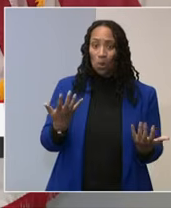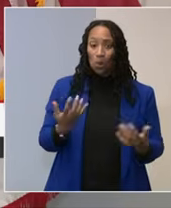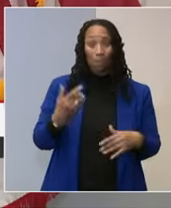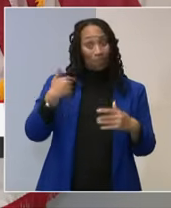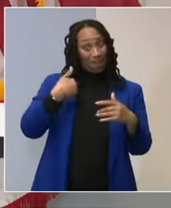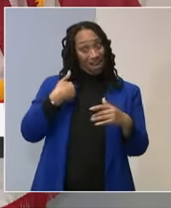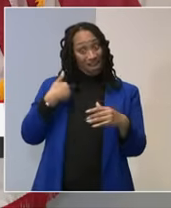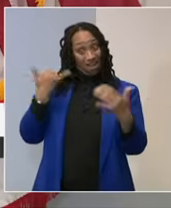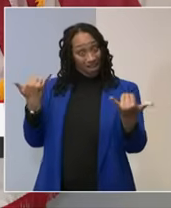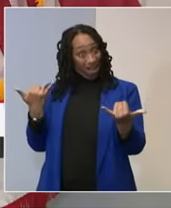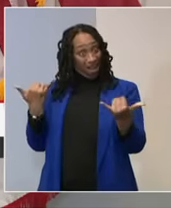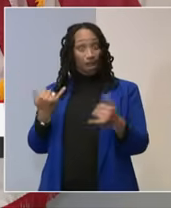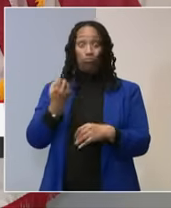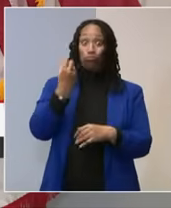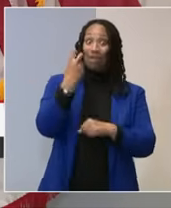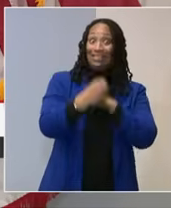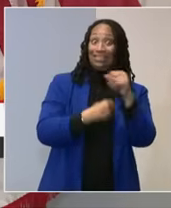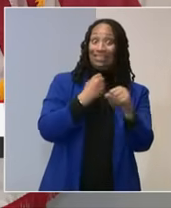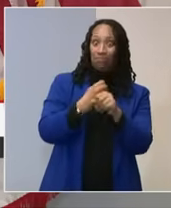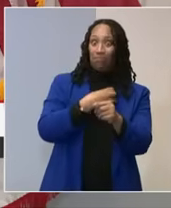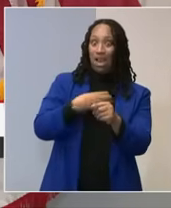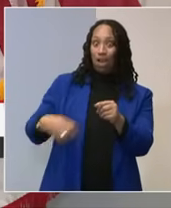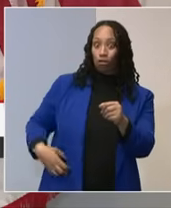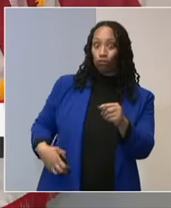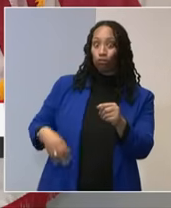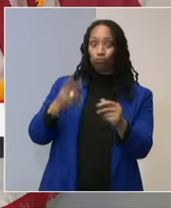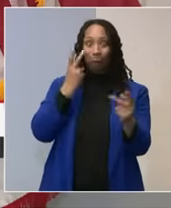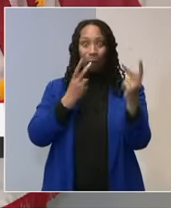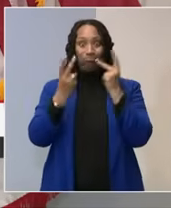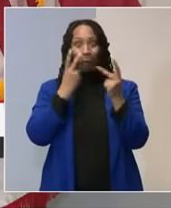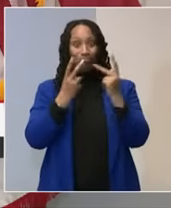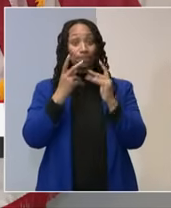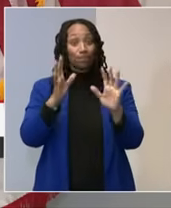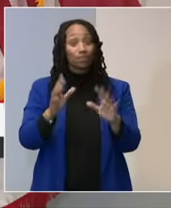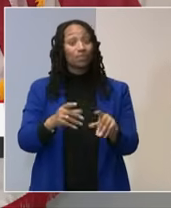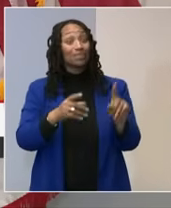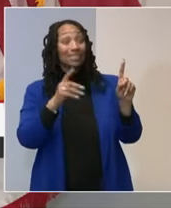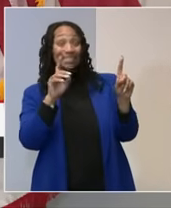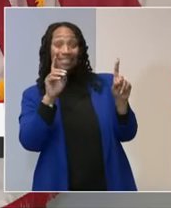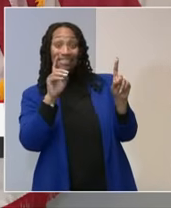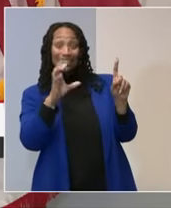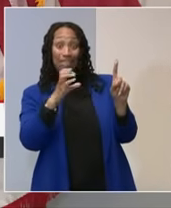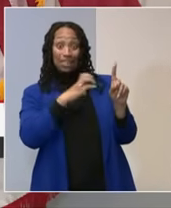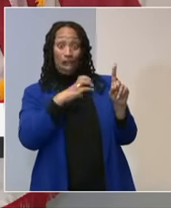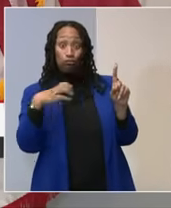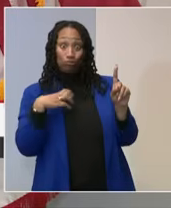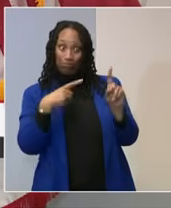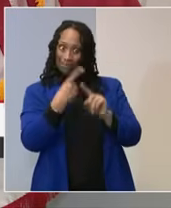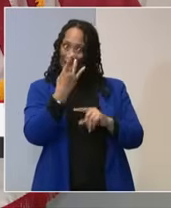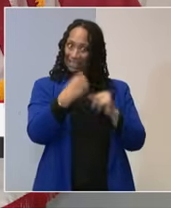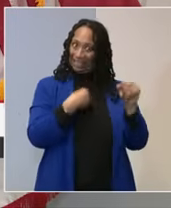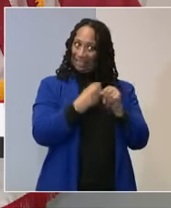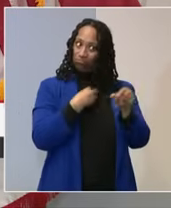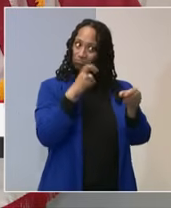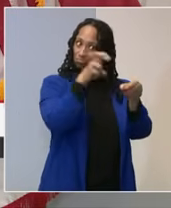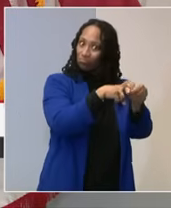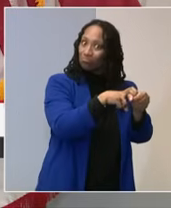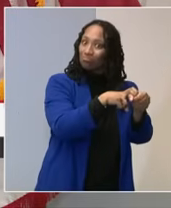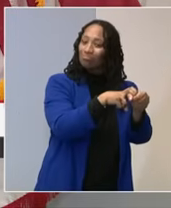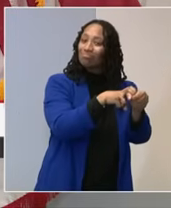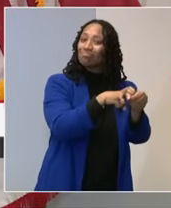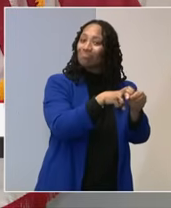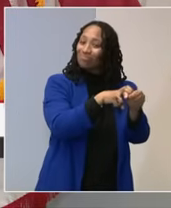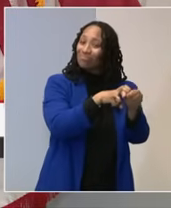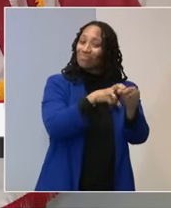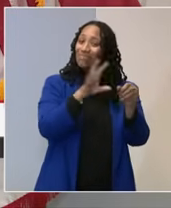years. And I firmly believe that the next mayor has to convince D.C. voters